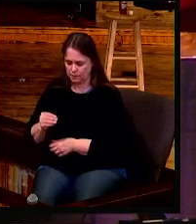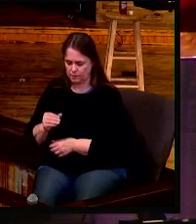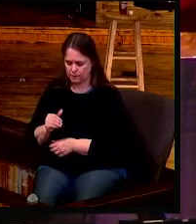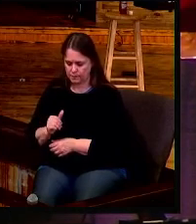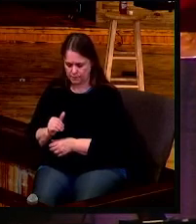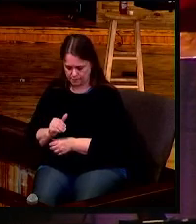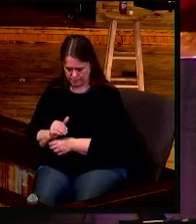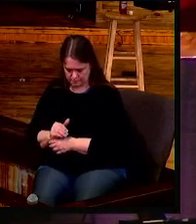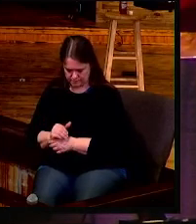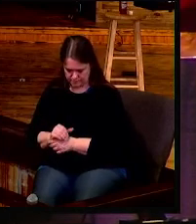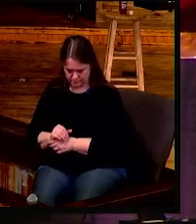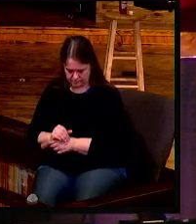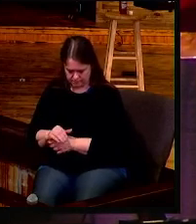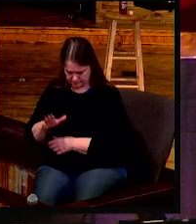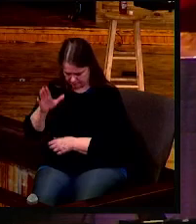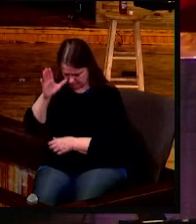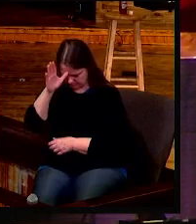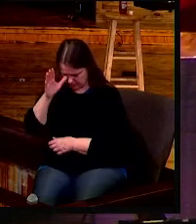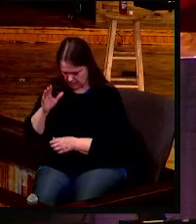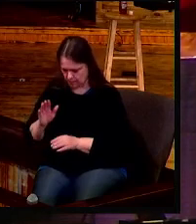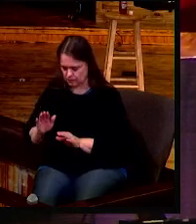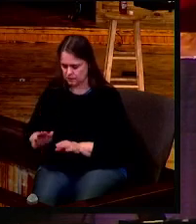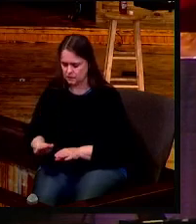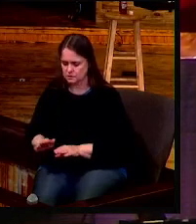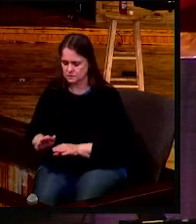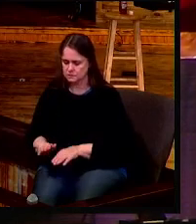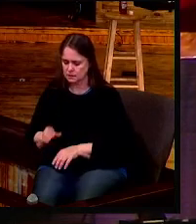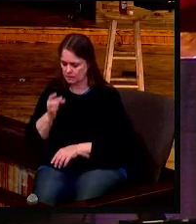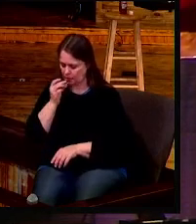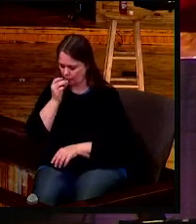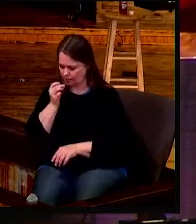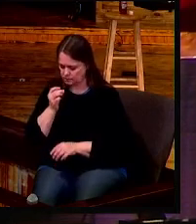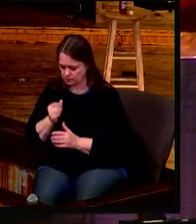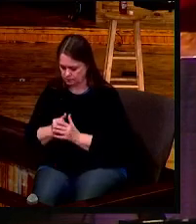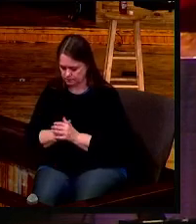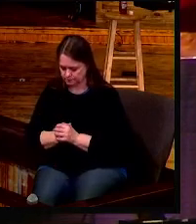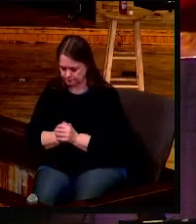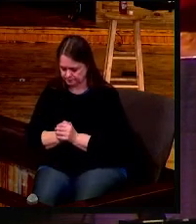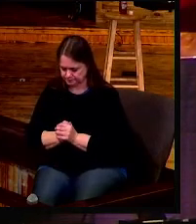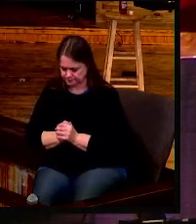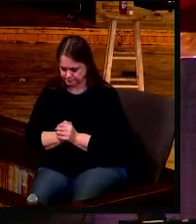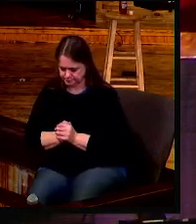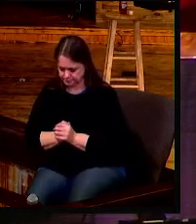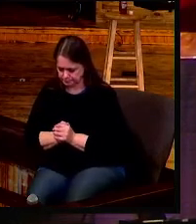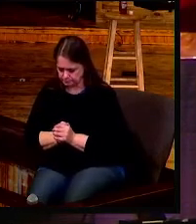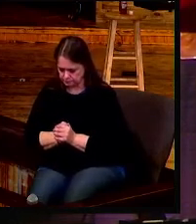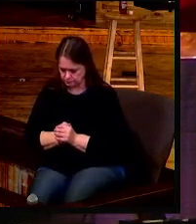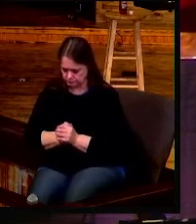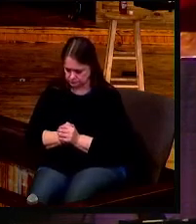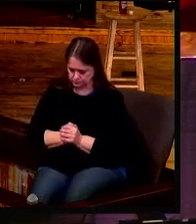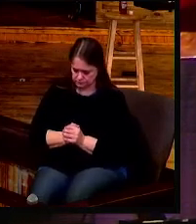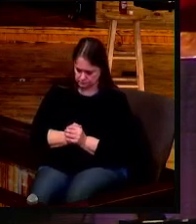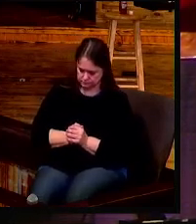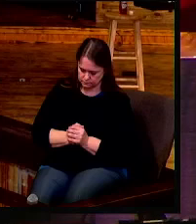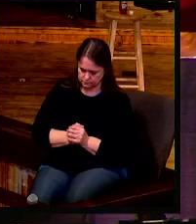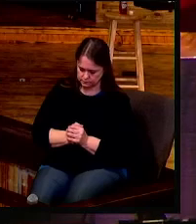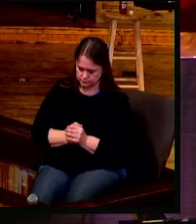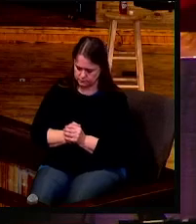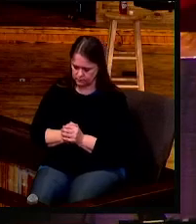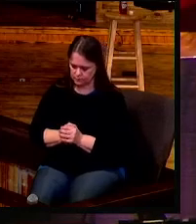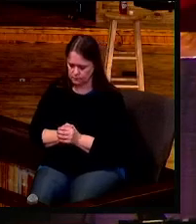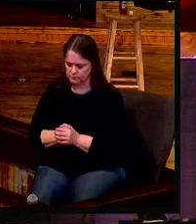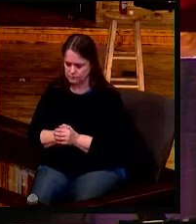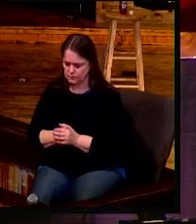bless our God and Father, and with it we curse men who have been made in the similitude of God. Out of the same mouth proceed blessings and